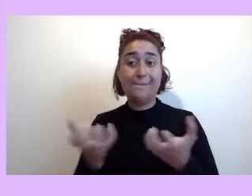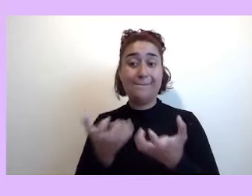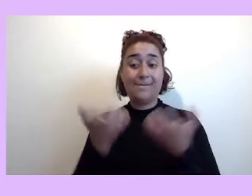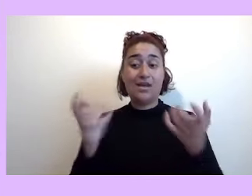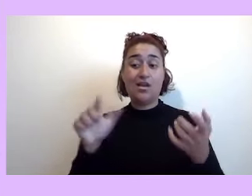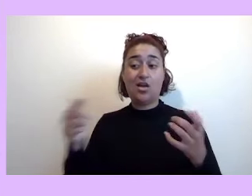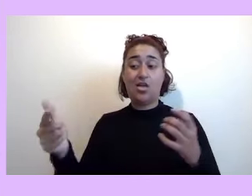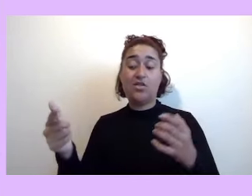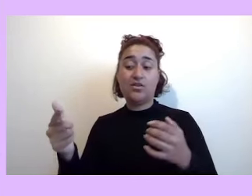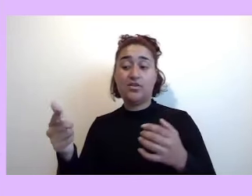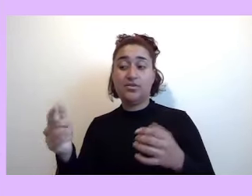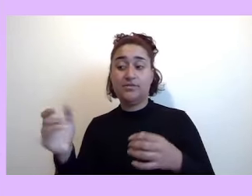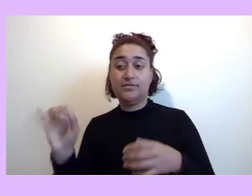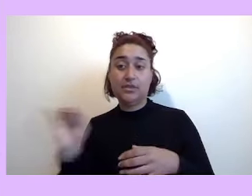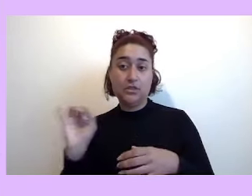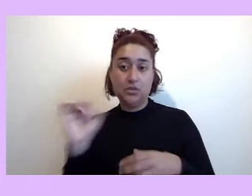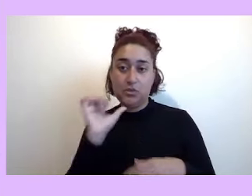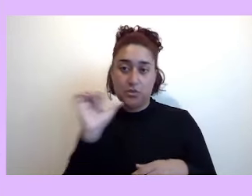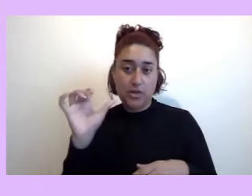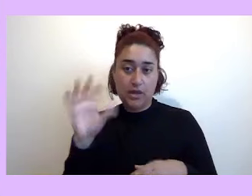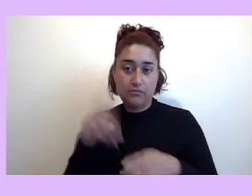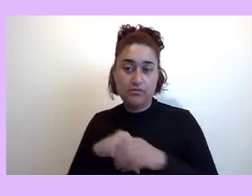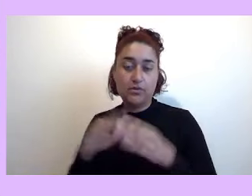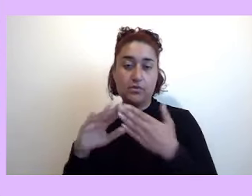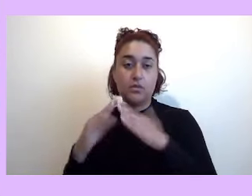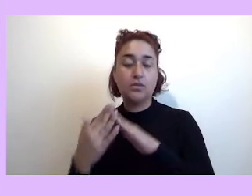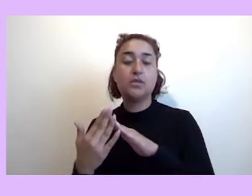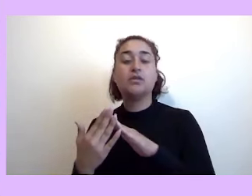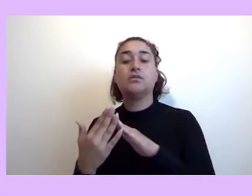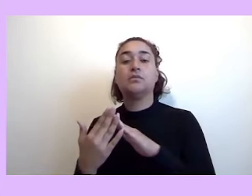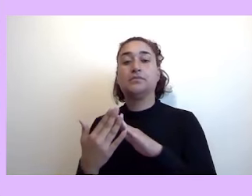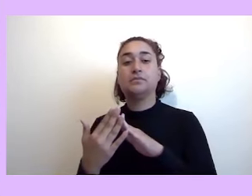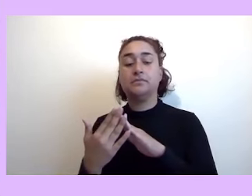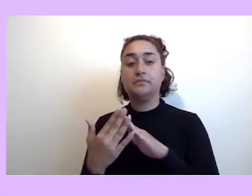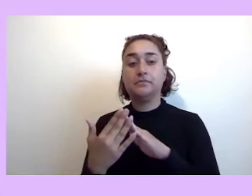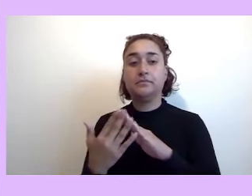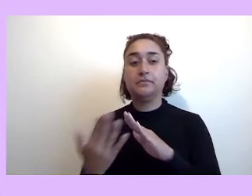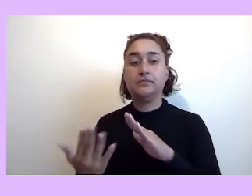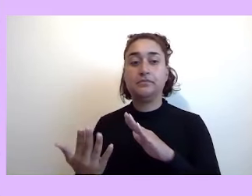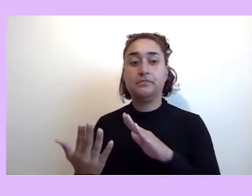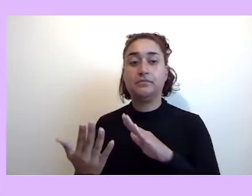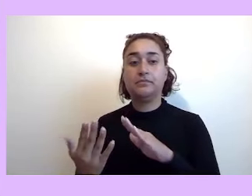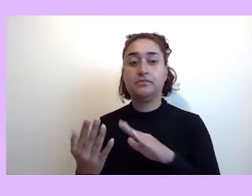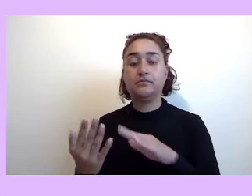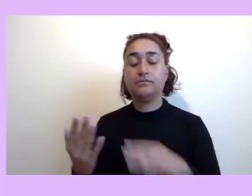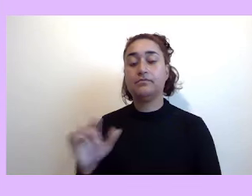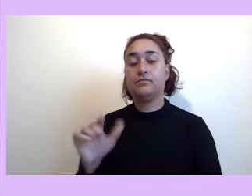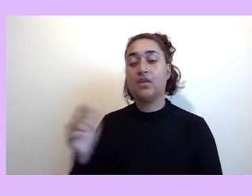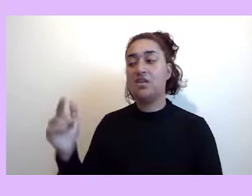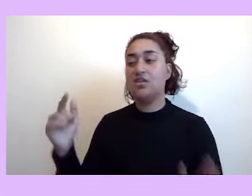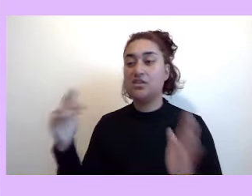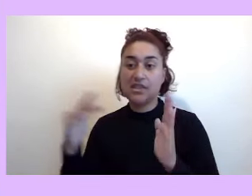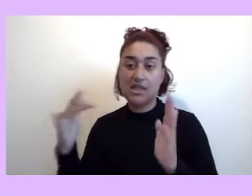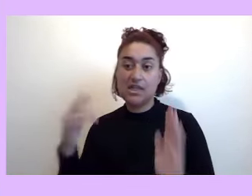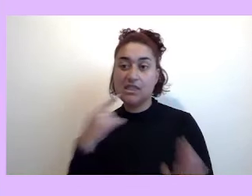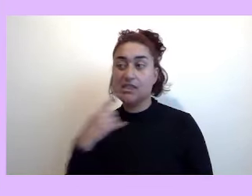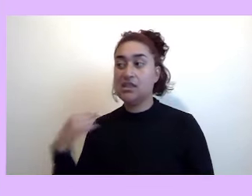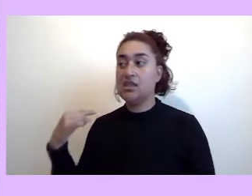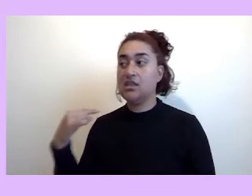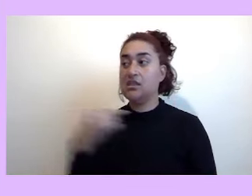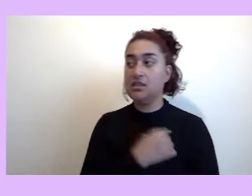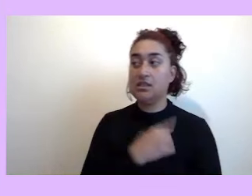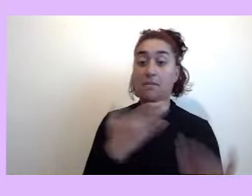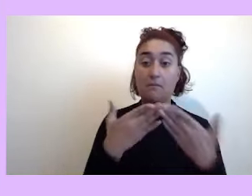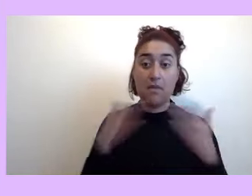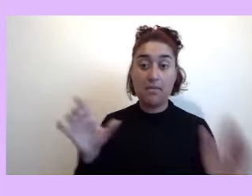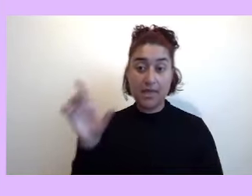institutions do not in community. It is, you know, all of the Aspen and other studies tell us that, you know, public libraries